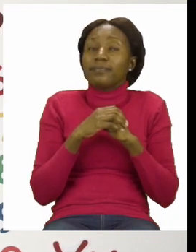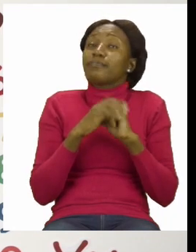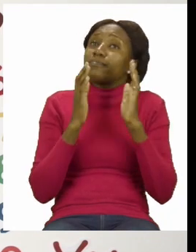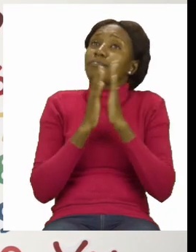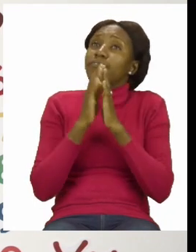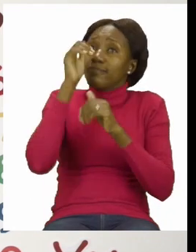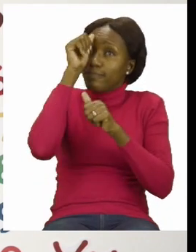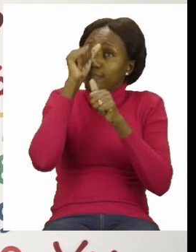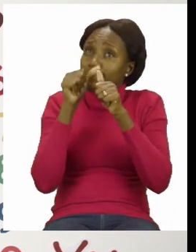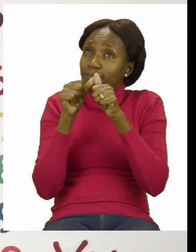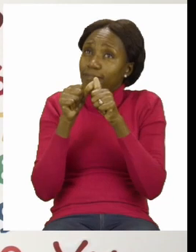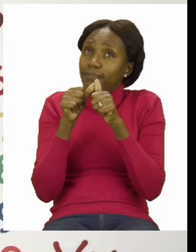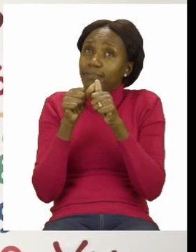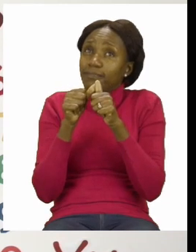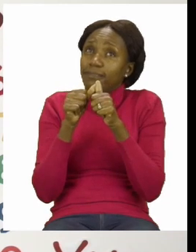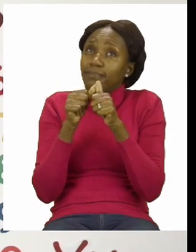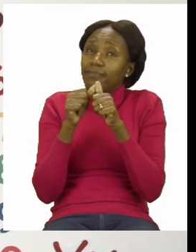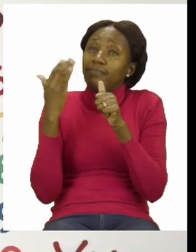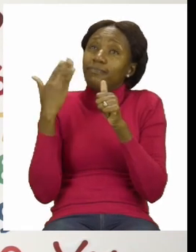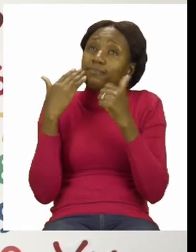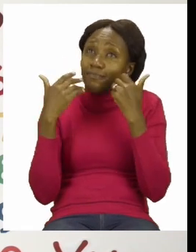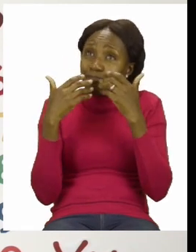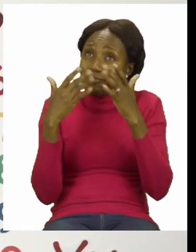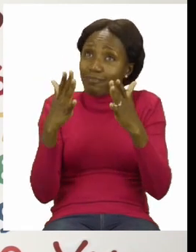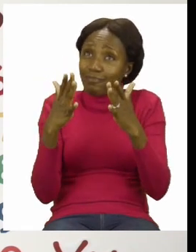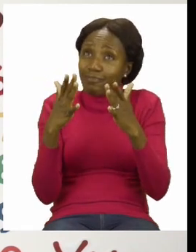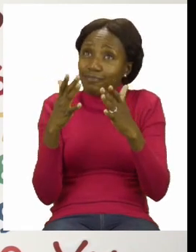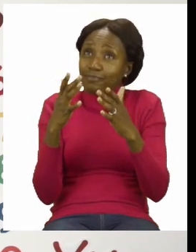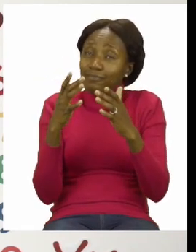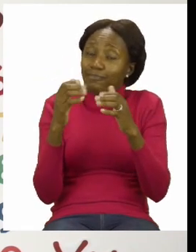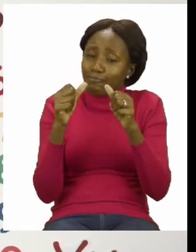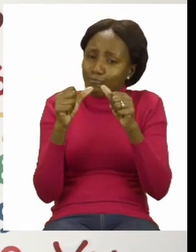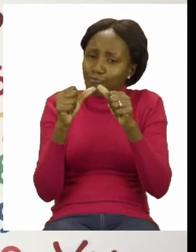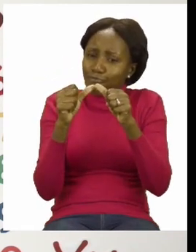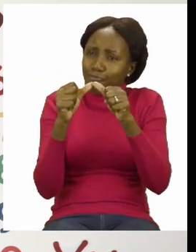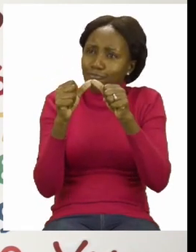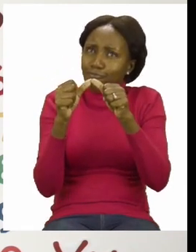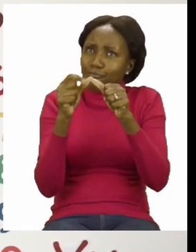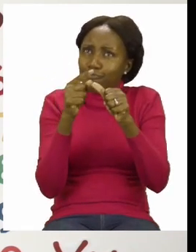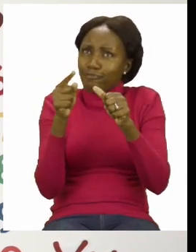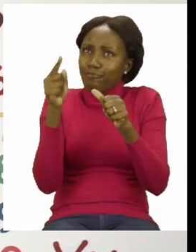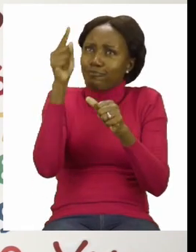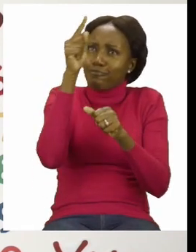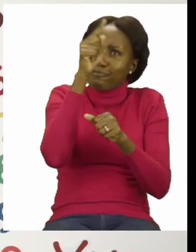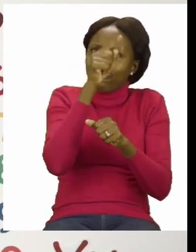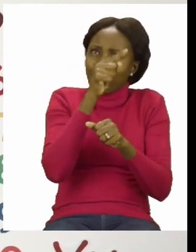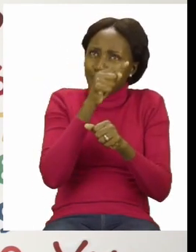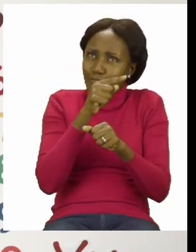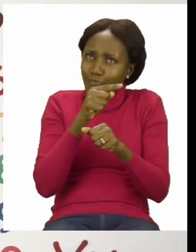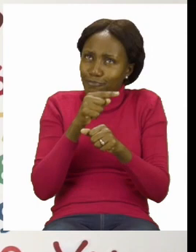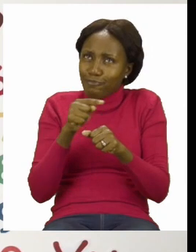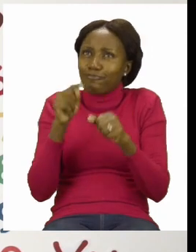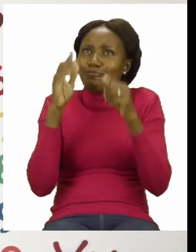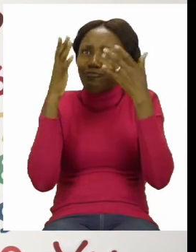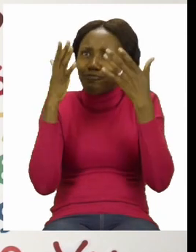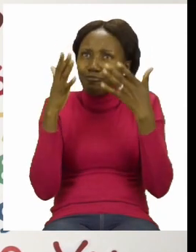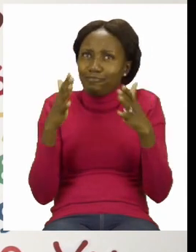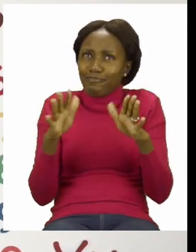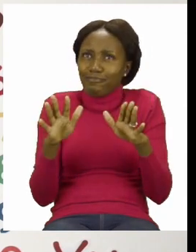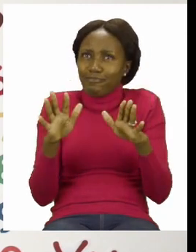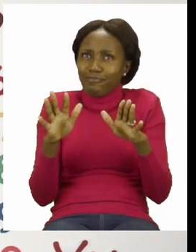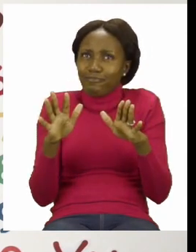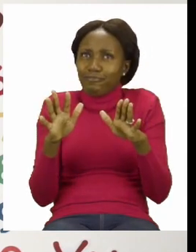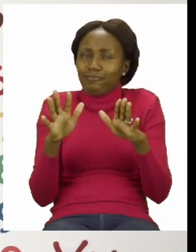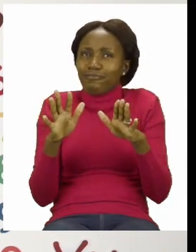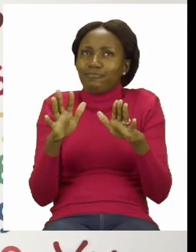you start, you have to come back through that same place and make sure that you curve your